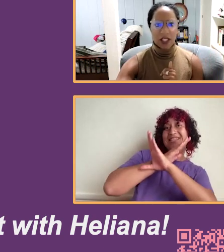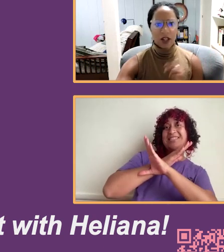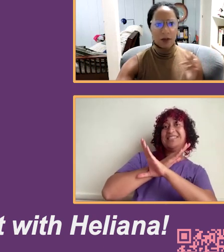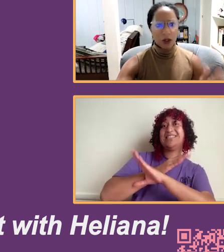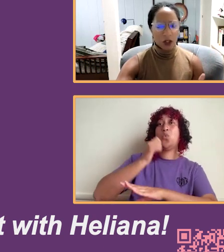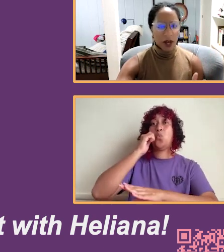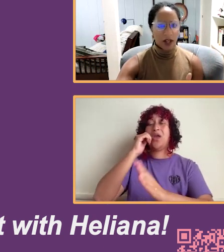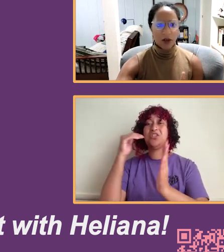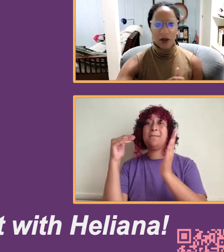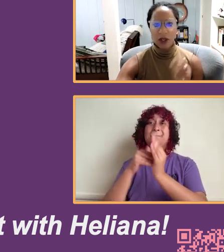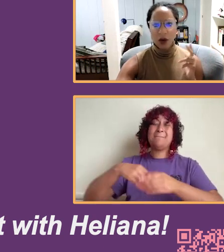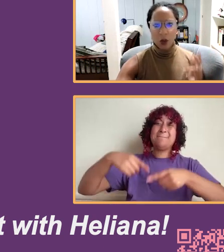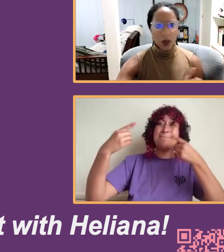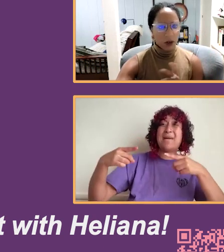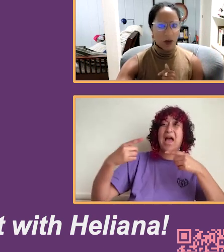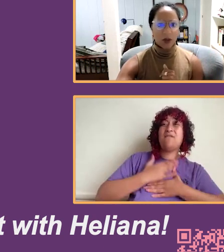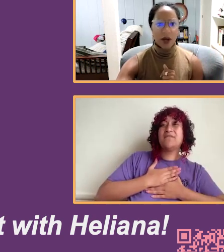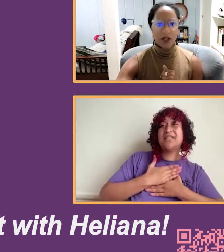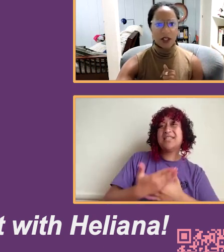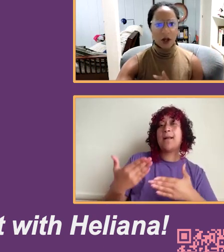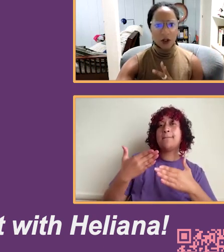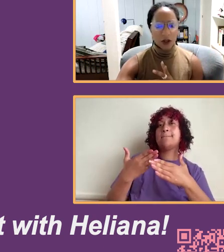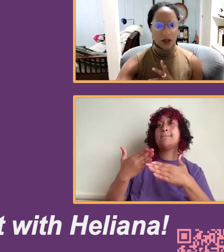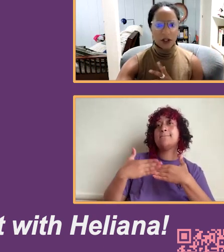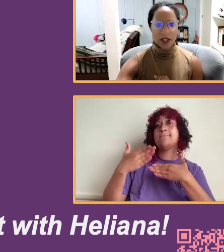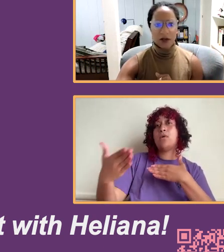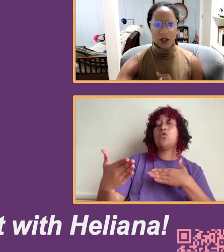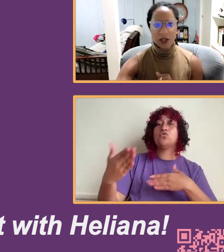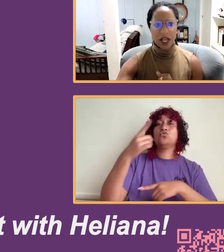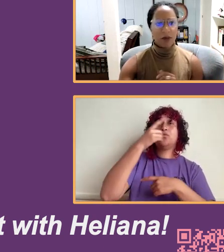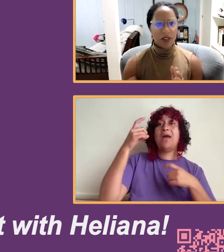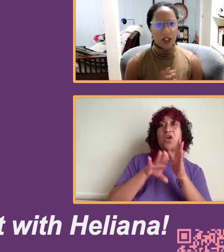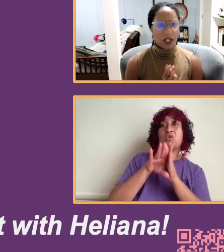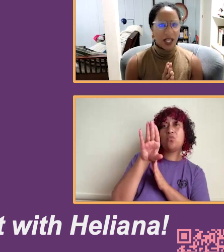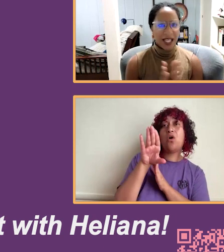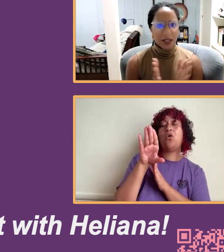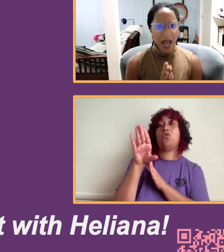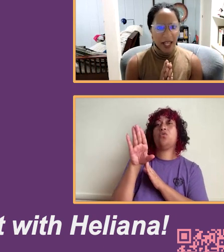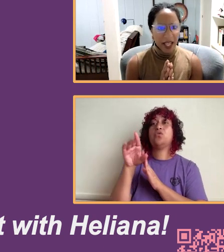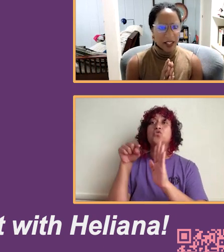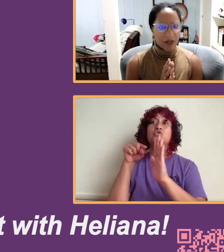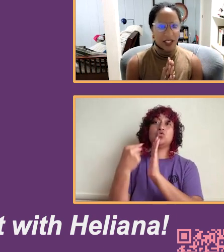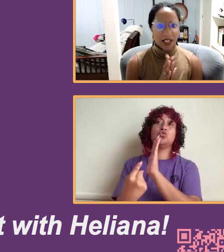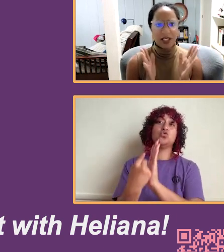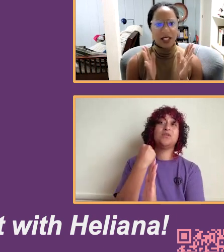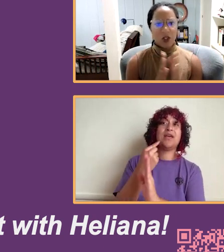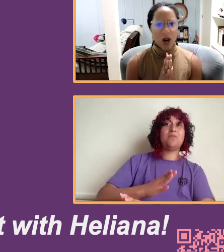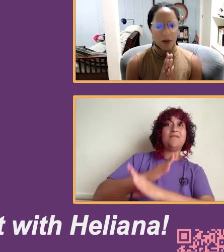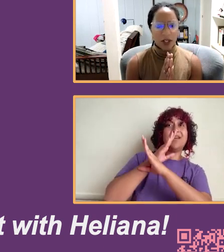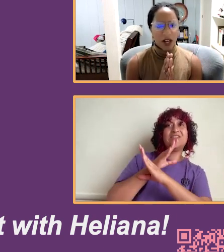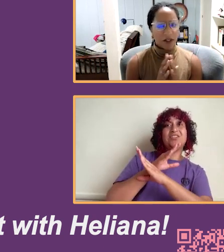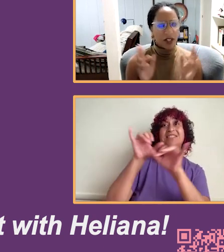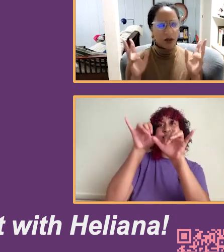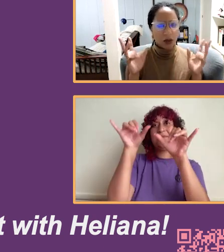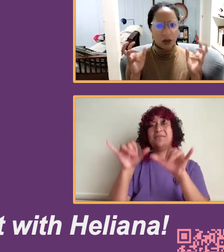battle fatigue, post-traumatic growth, workforce wellness, culturally responsive suicide prevention, somatic anti-racist,